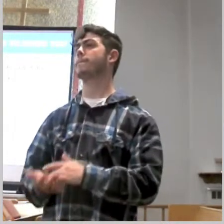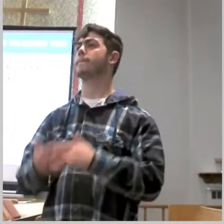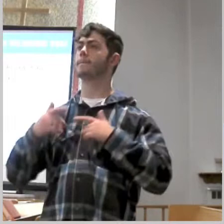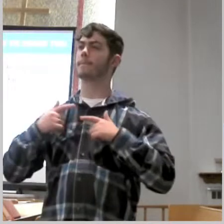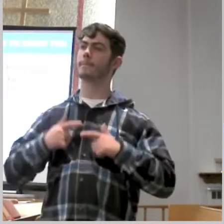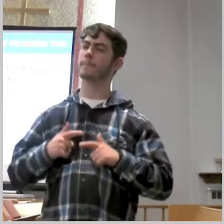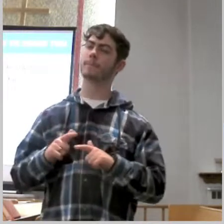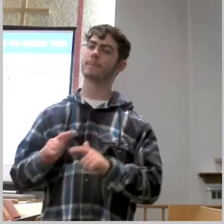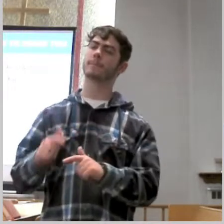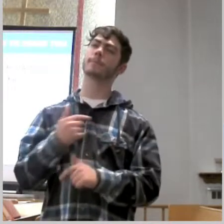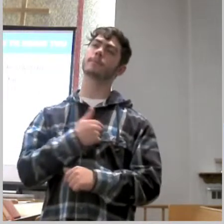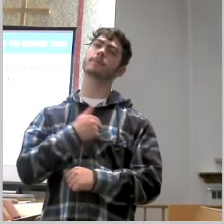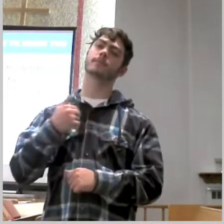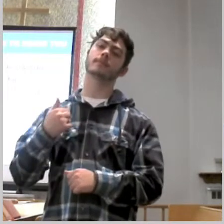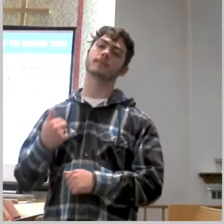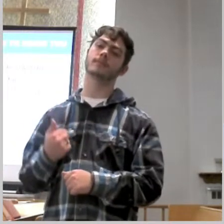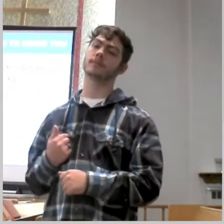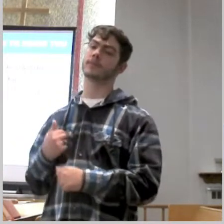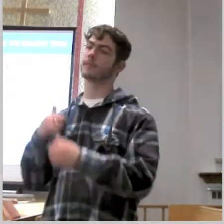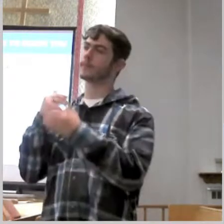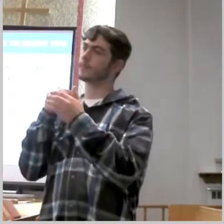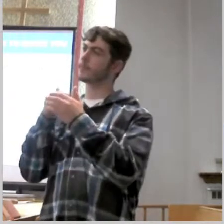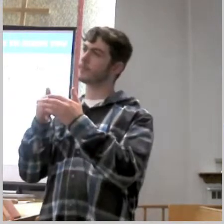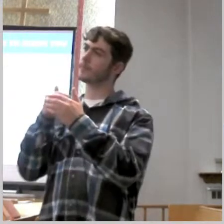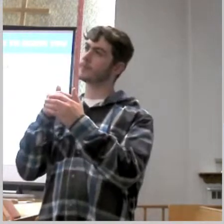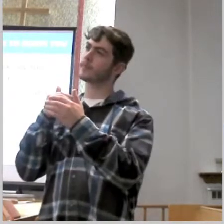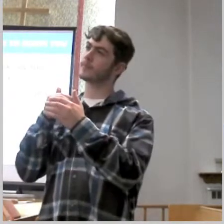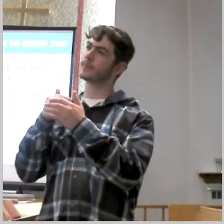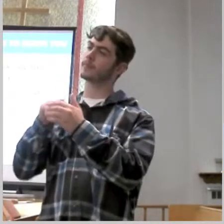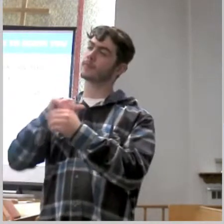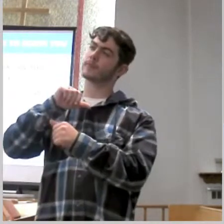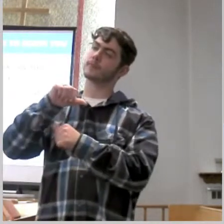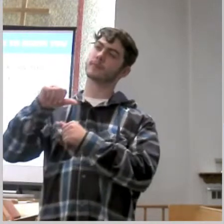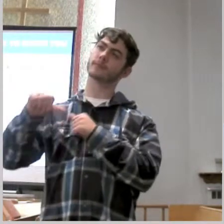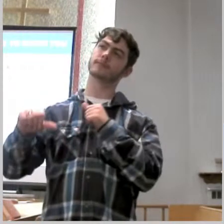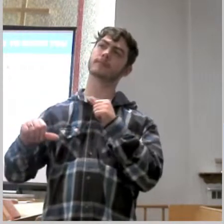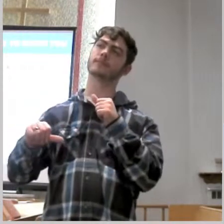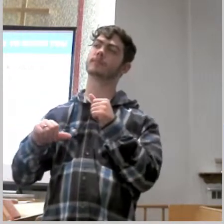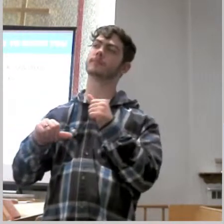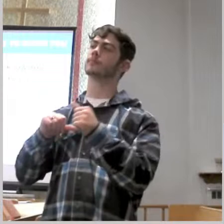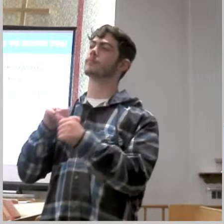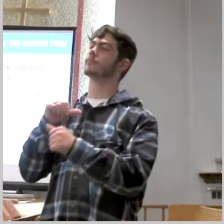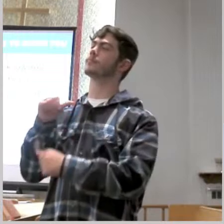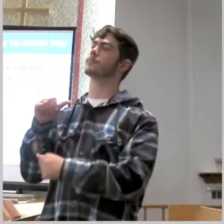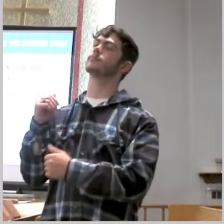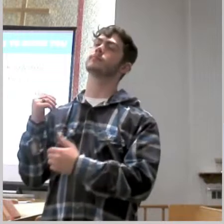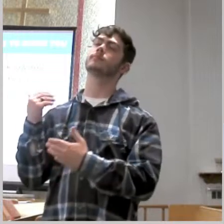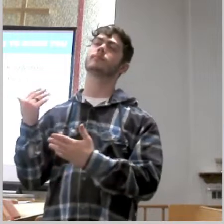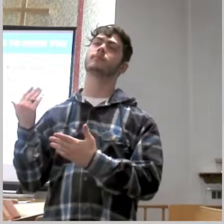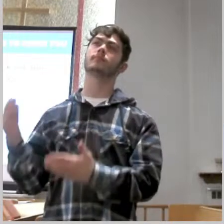Jesus, let us come to know you.